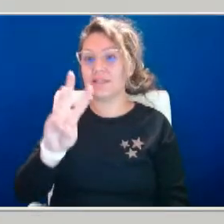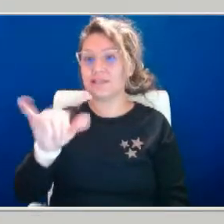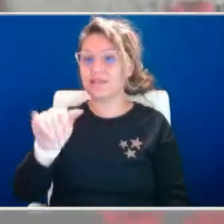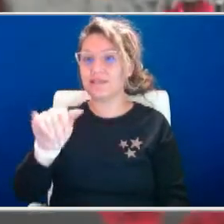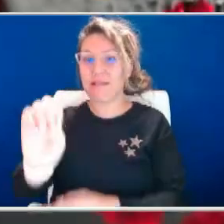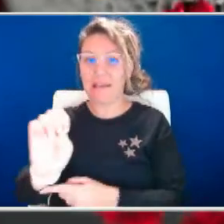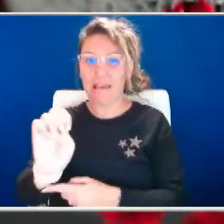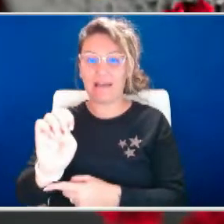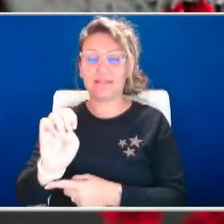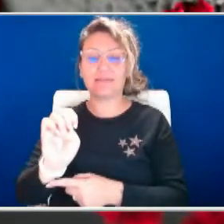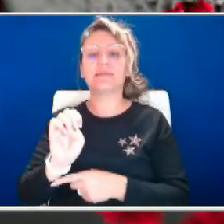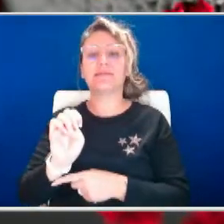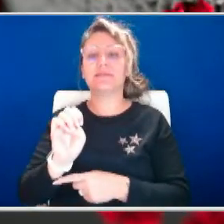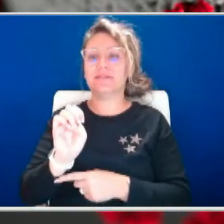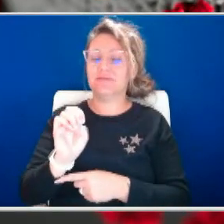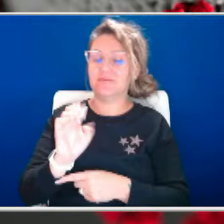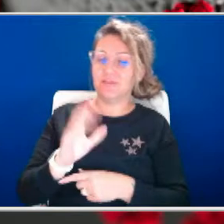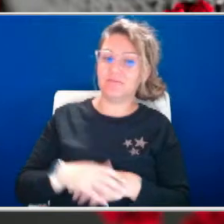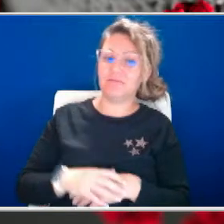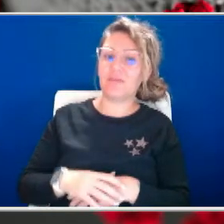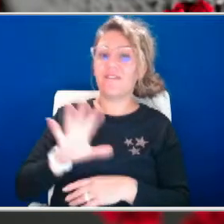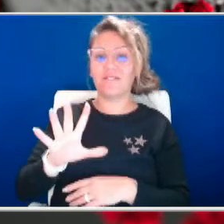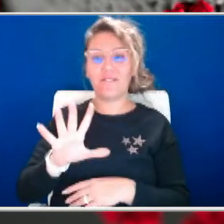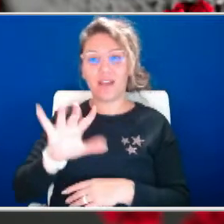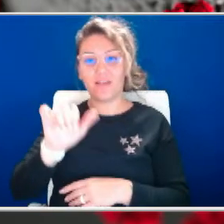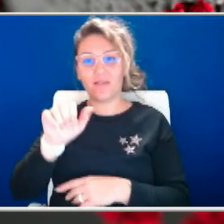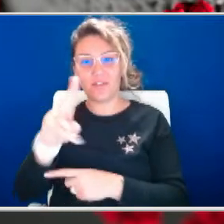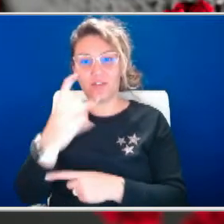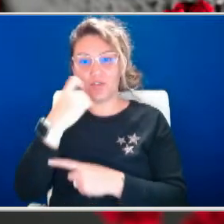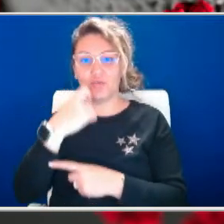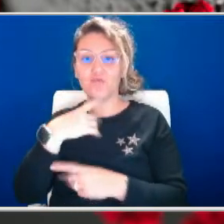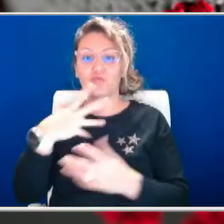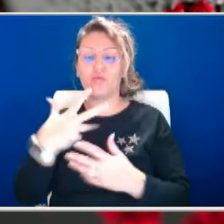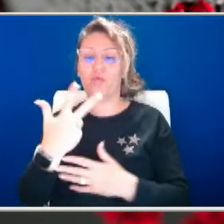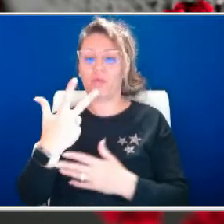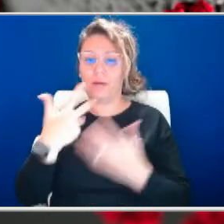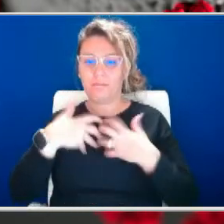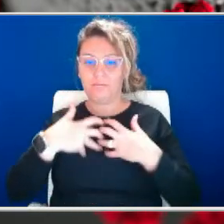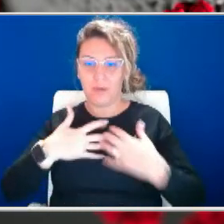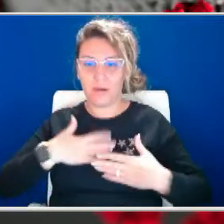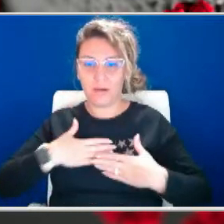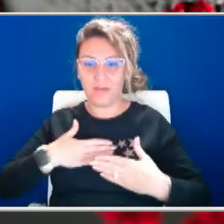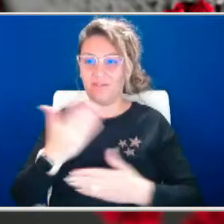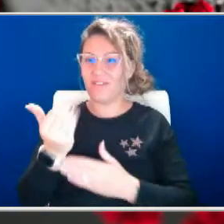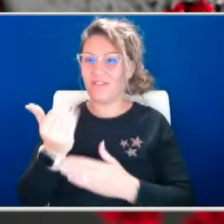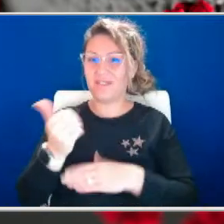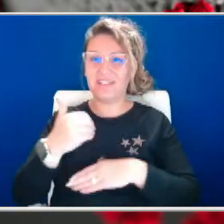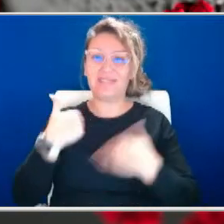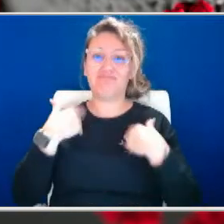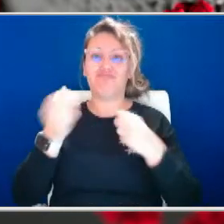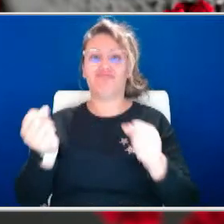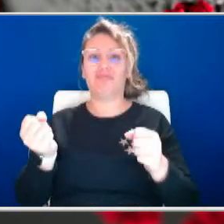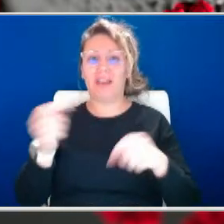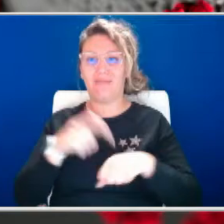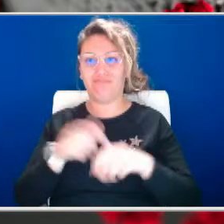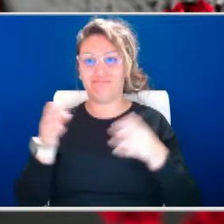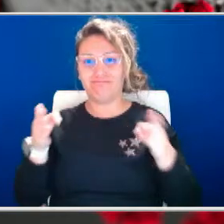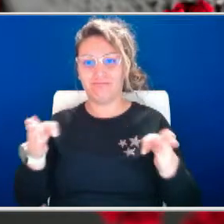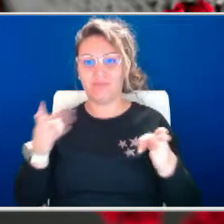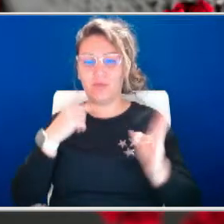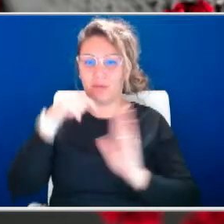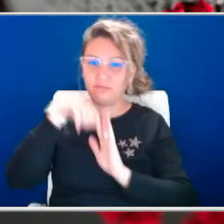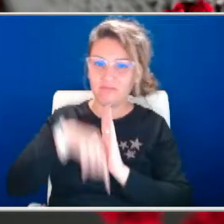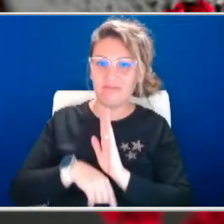the hospital, 5 in the ICU, 3 on the ventilator, 15 in that recovery period. We're going to deep dive into some of those